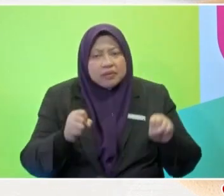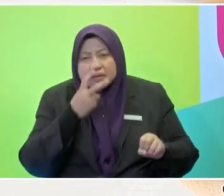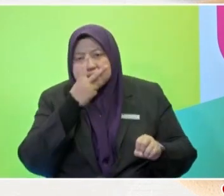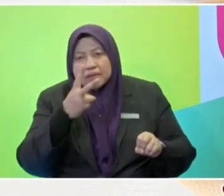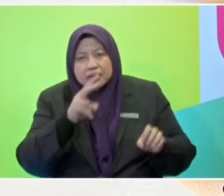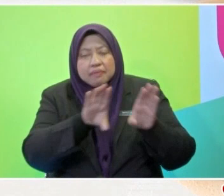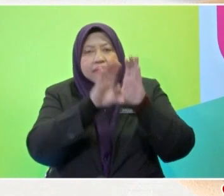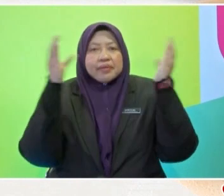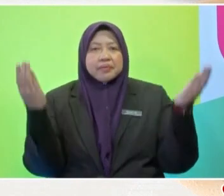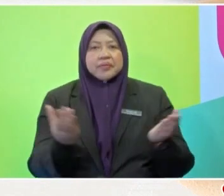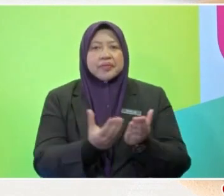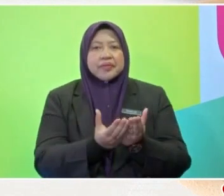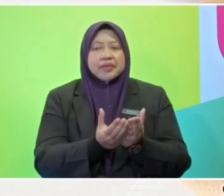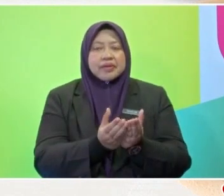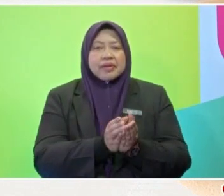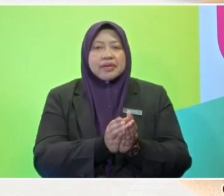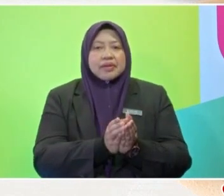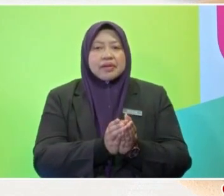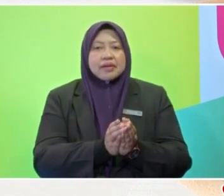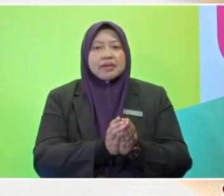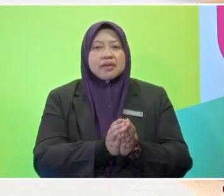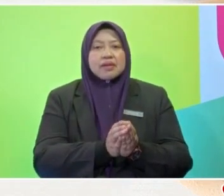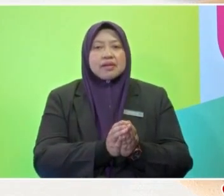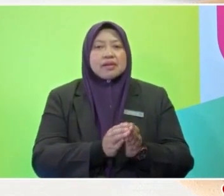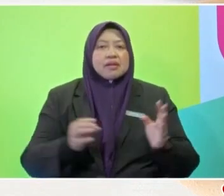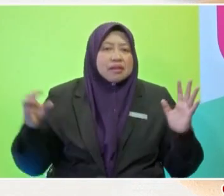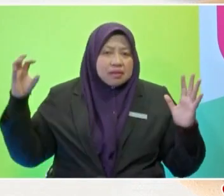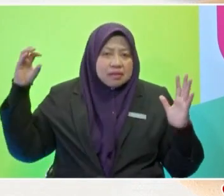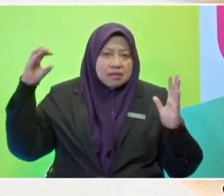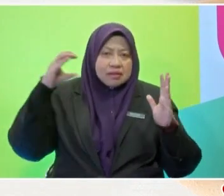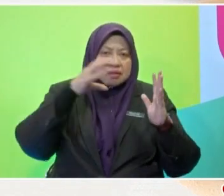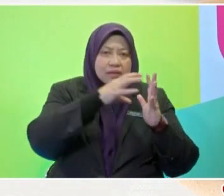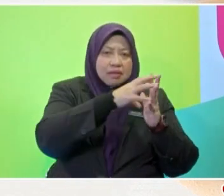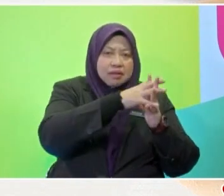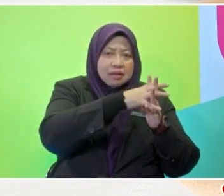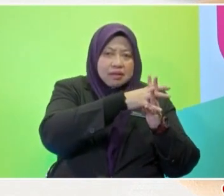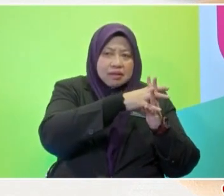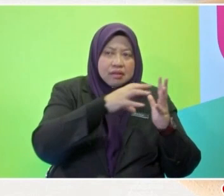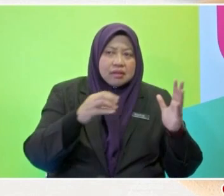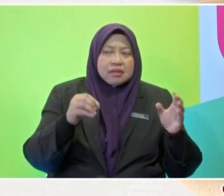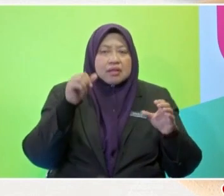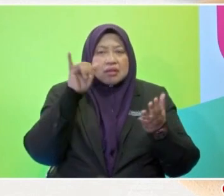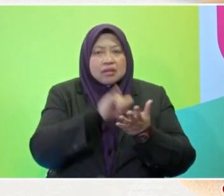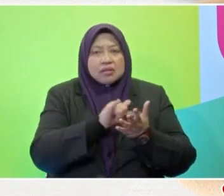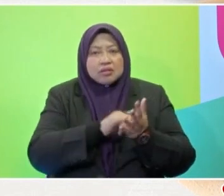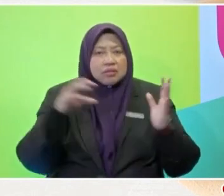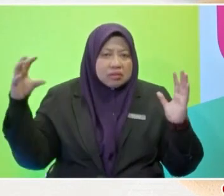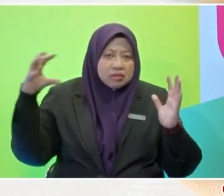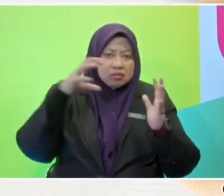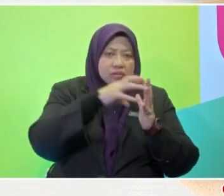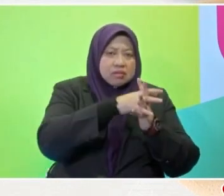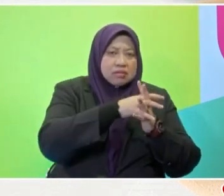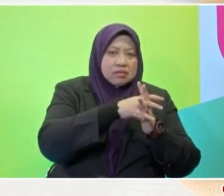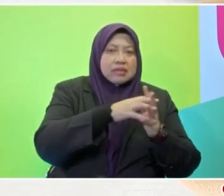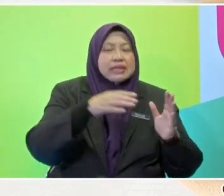shape, the ball at all. So for the second one, it's trying to show us that if a translucent object is